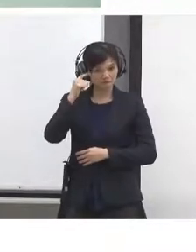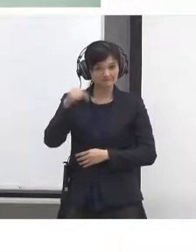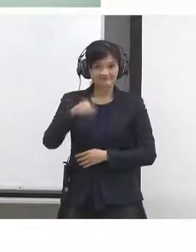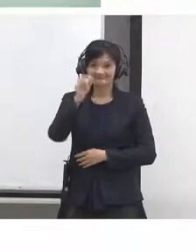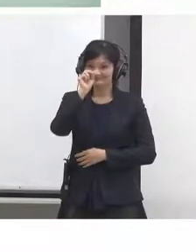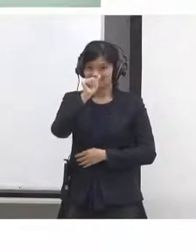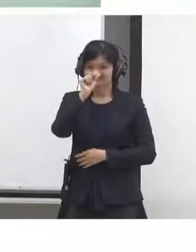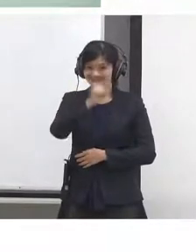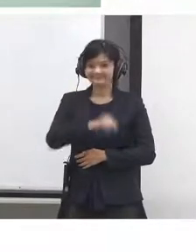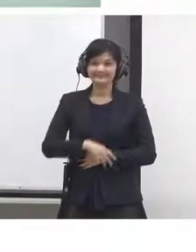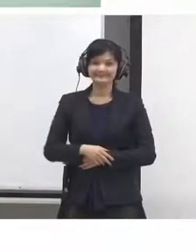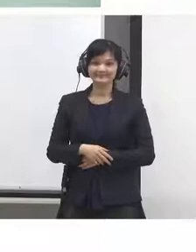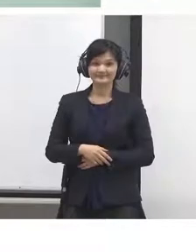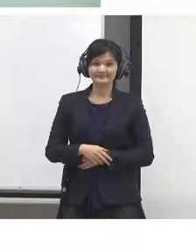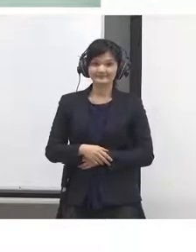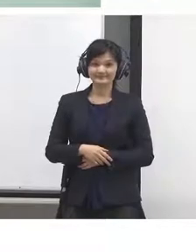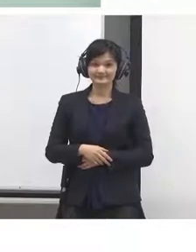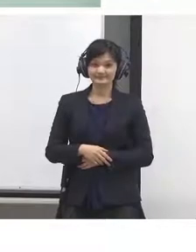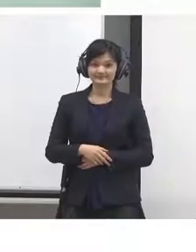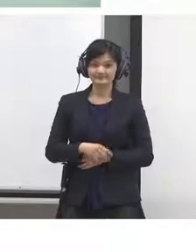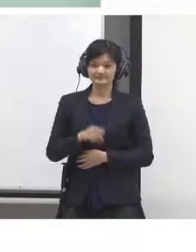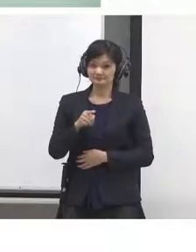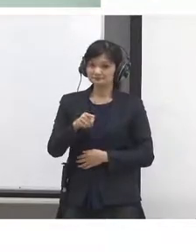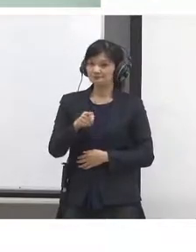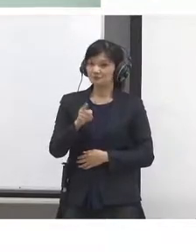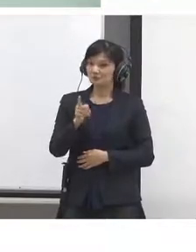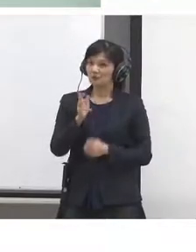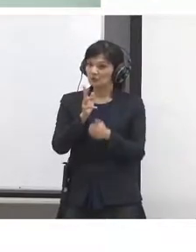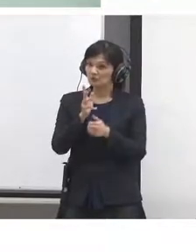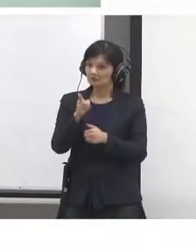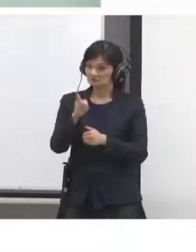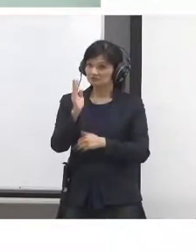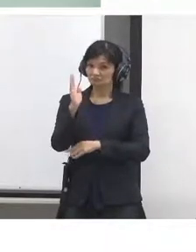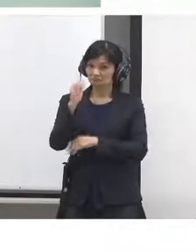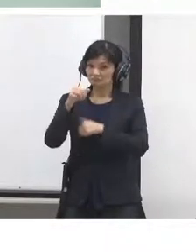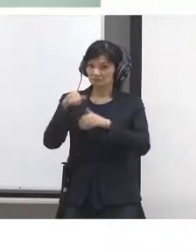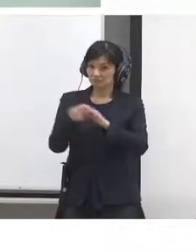bureaucracy or barriers inside of a government?